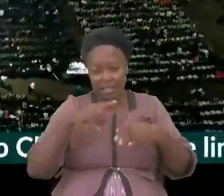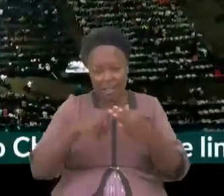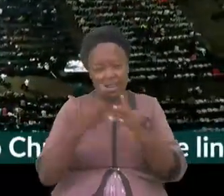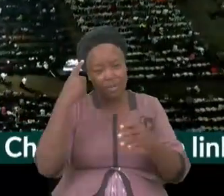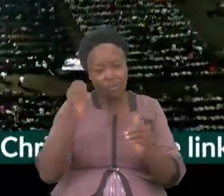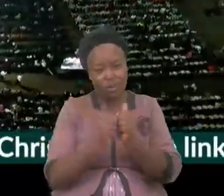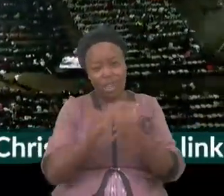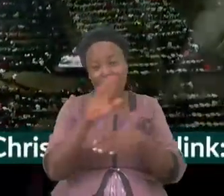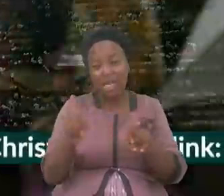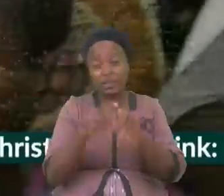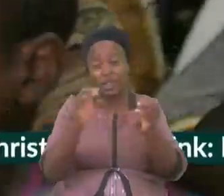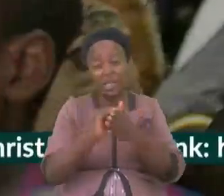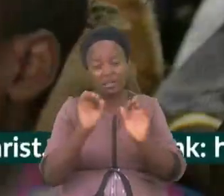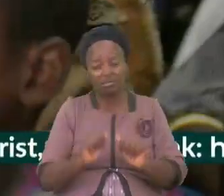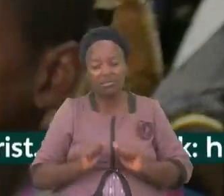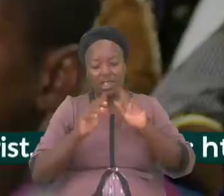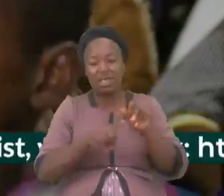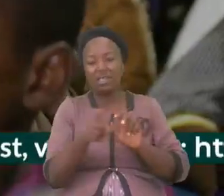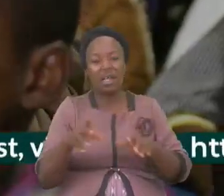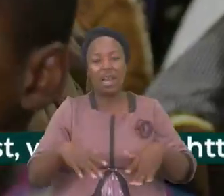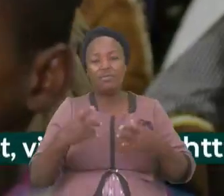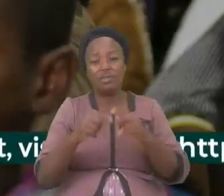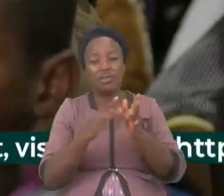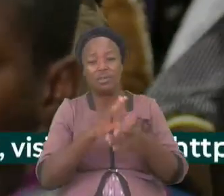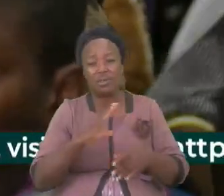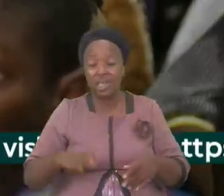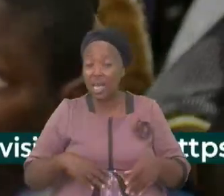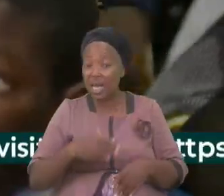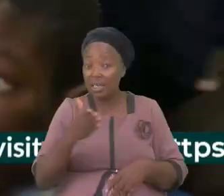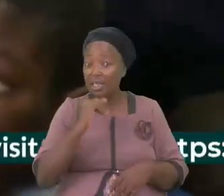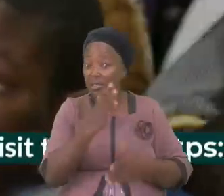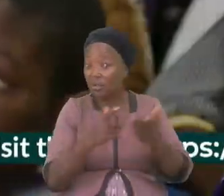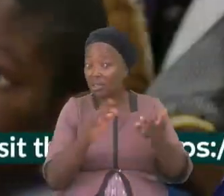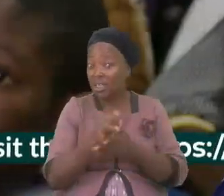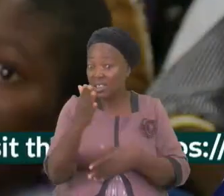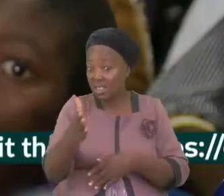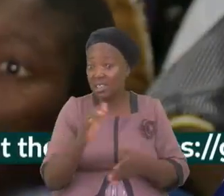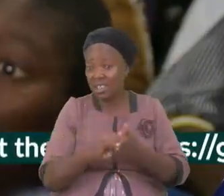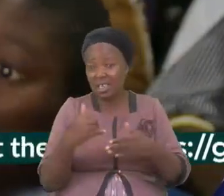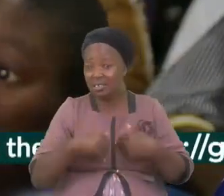And there is nobody who does not need a great transformation. Everybody needs great transformation for better times.